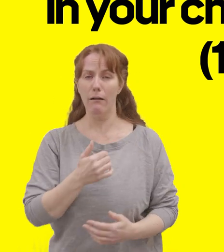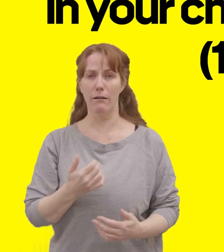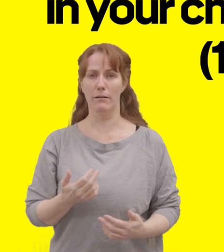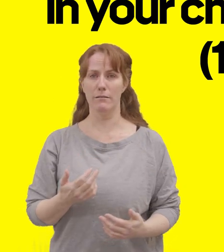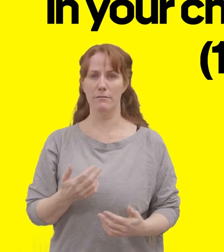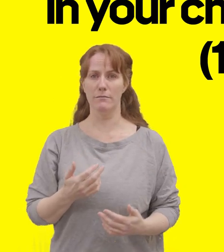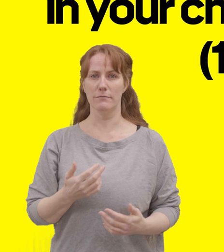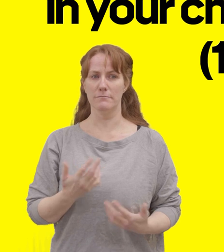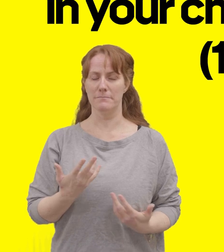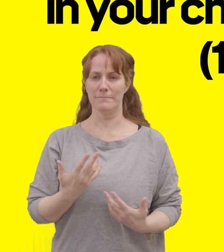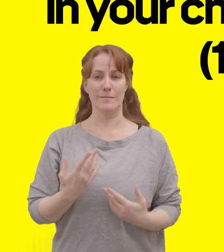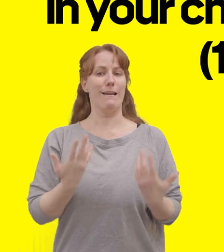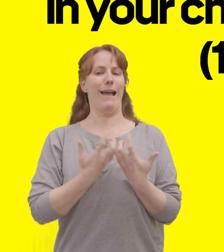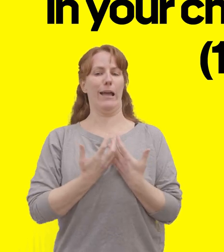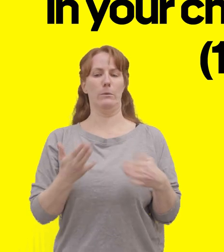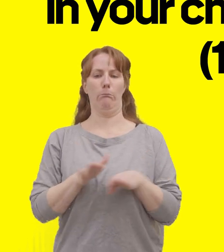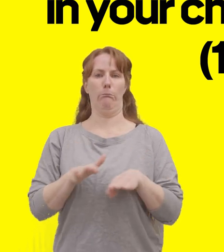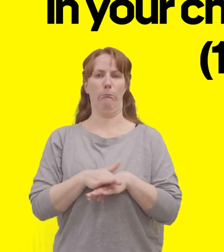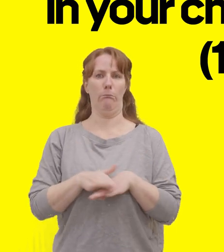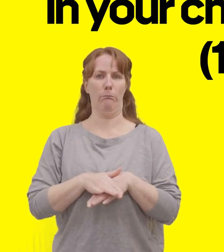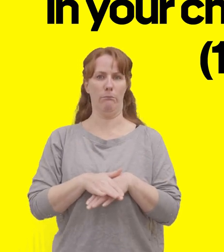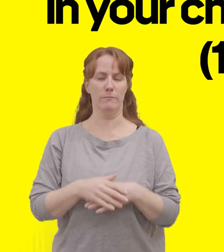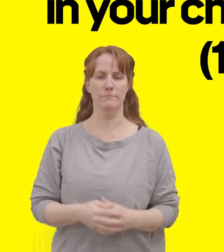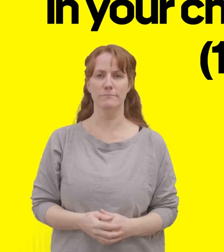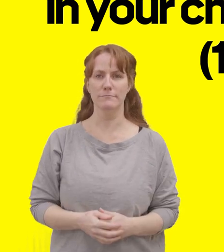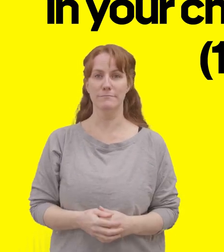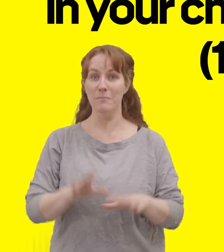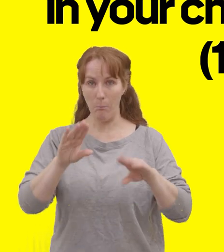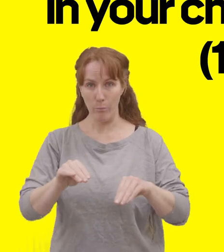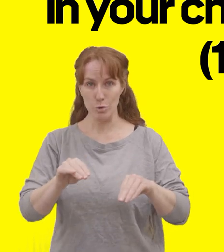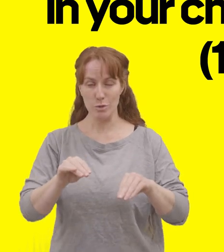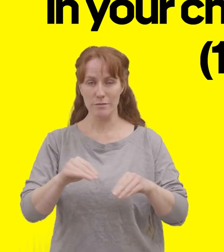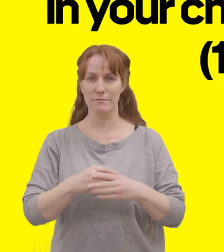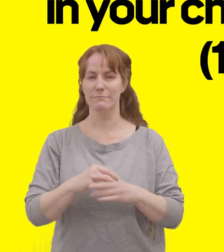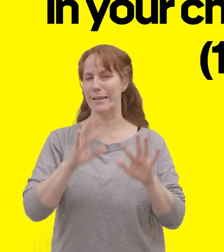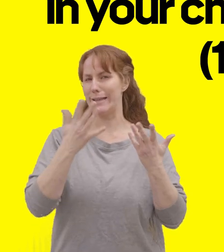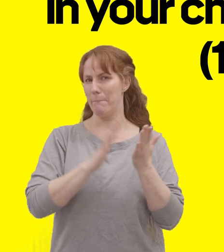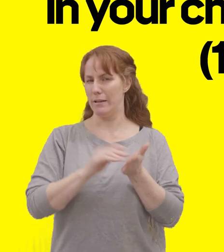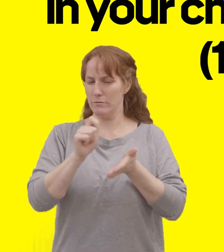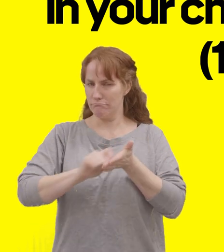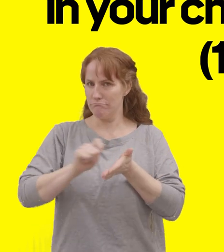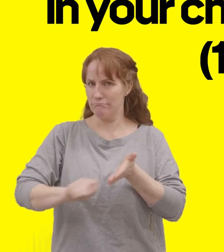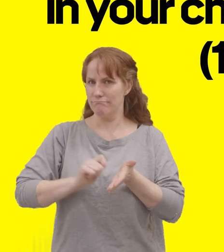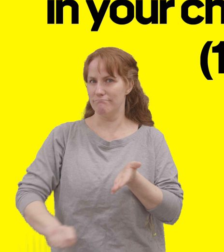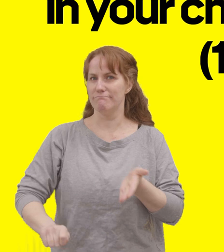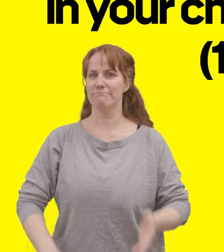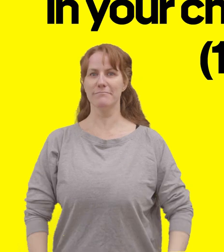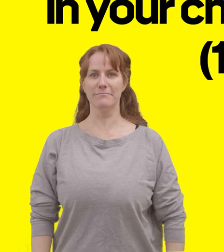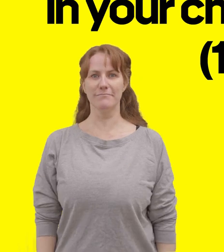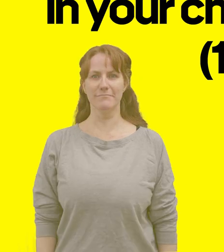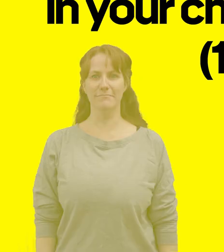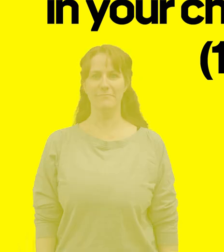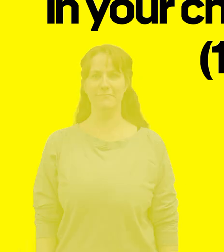are? What do they do to cover this up? Pause the video and spend 10 minutes writing all of this down.